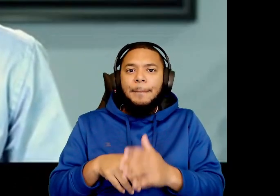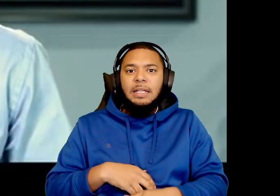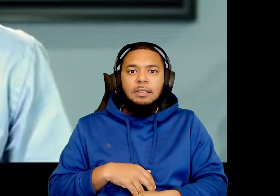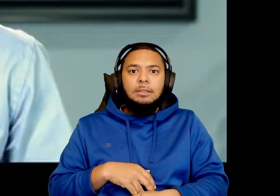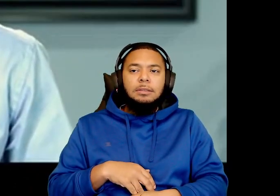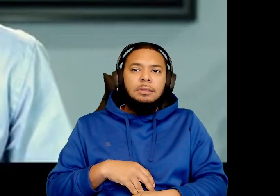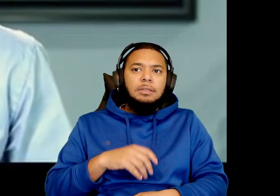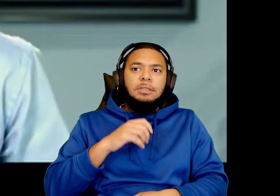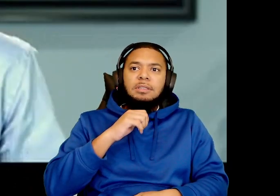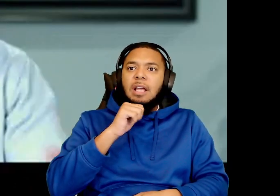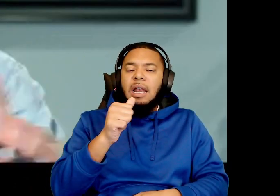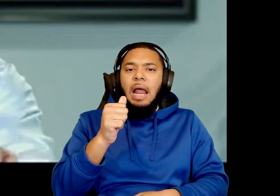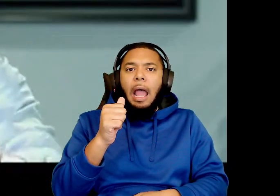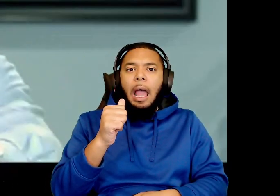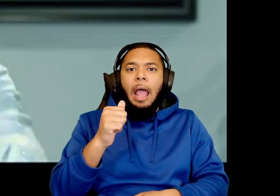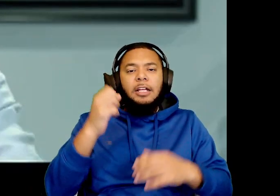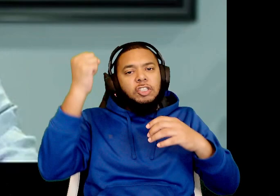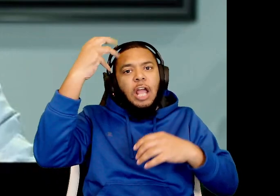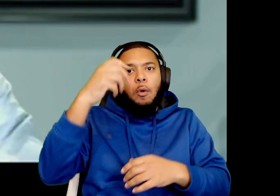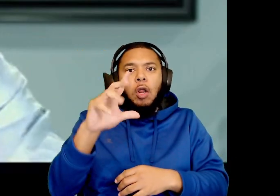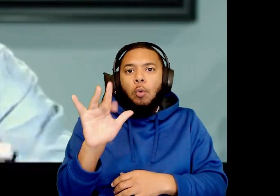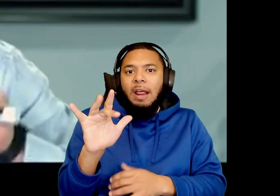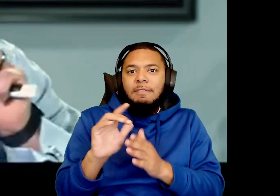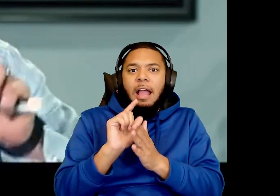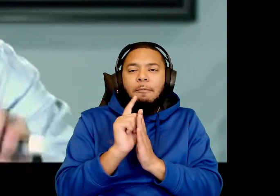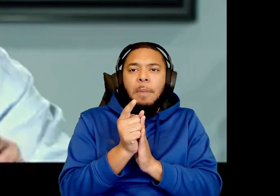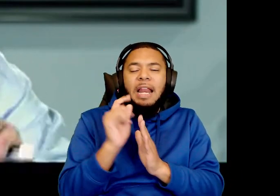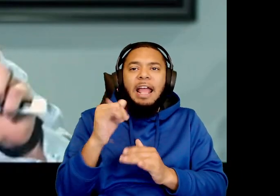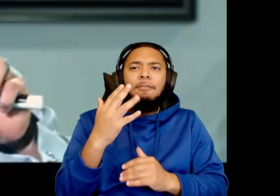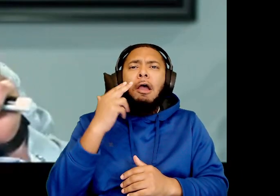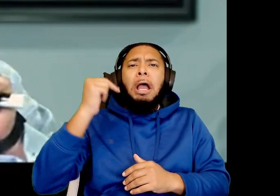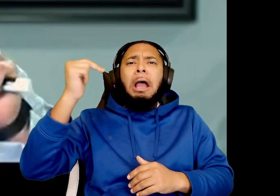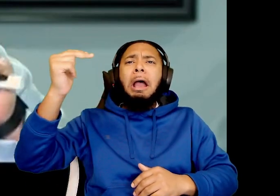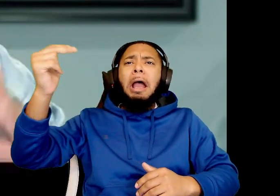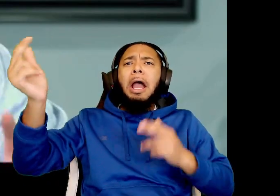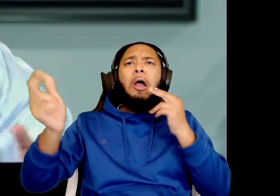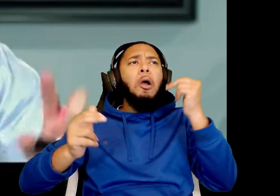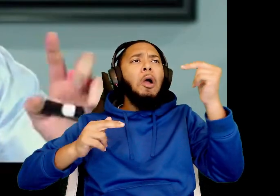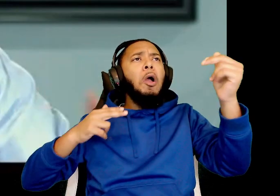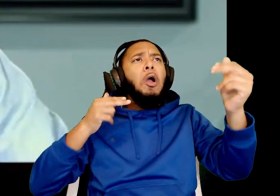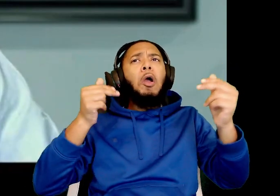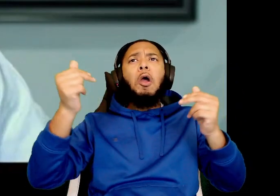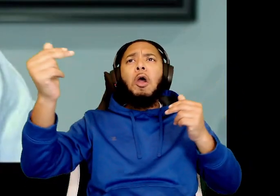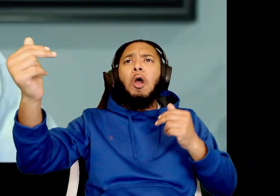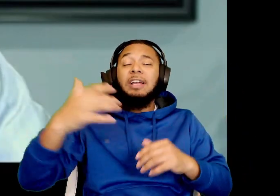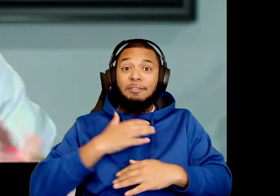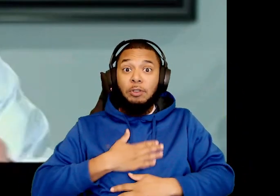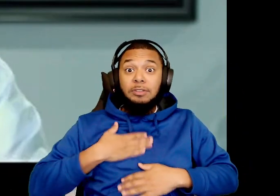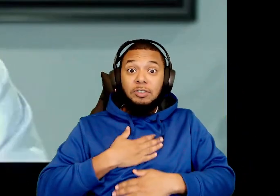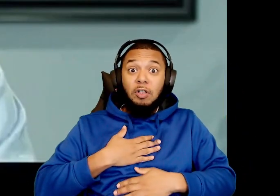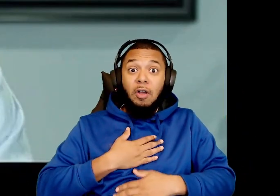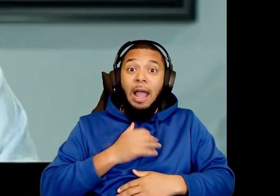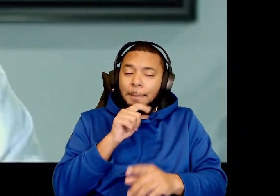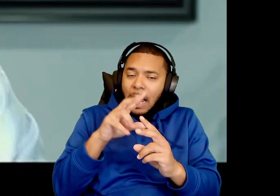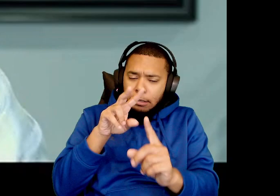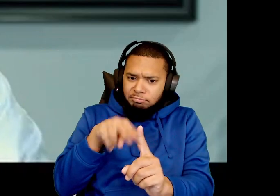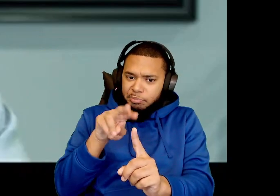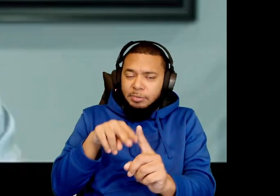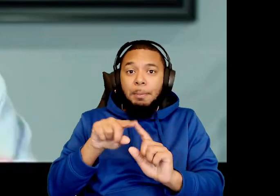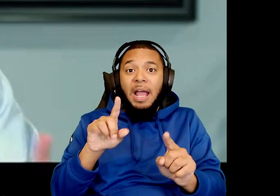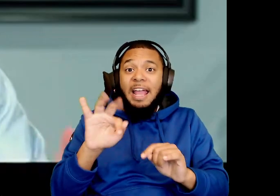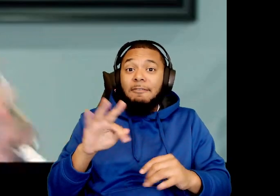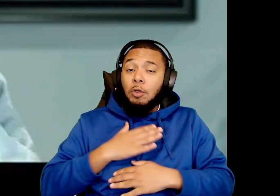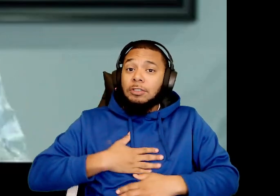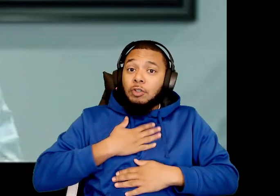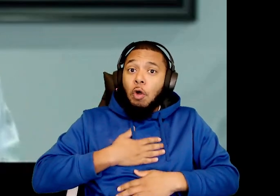singing musical showers? I mean, I'm not judging here, but if you sing musicals in the shower and it takes you 25 minutes to take a